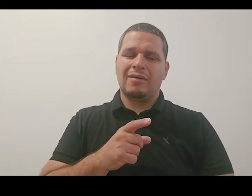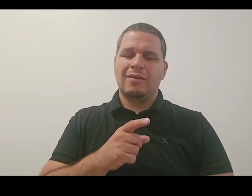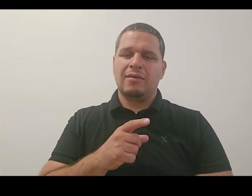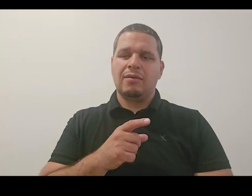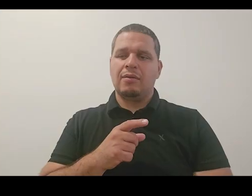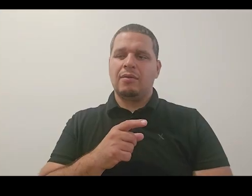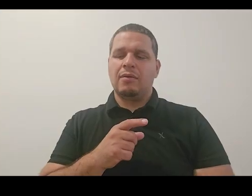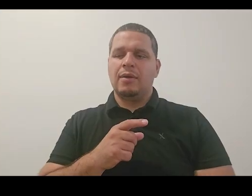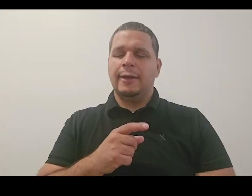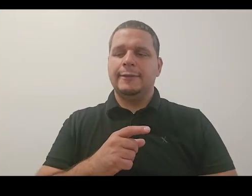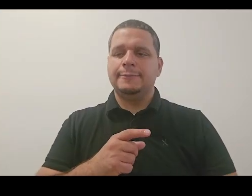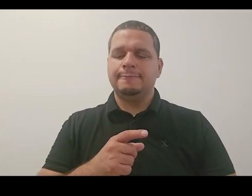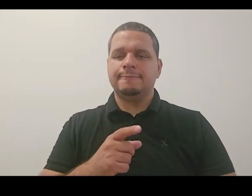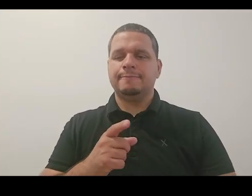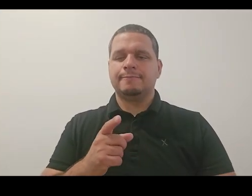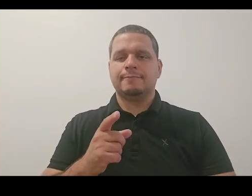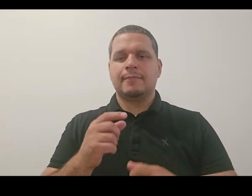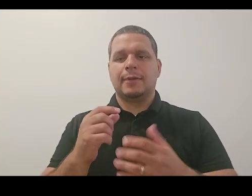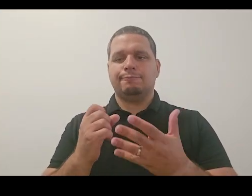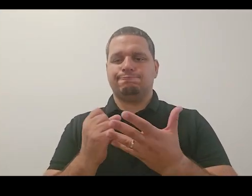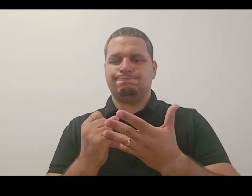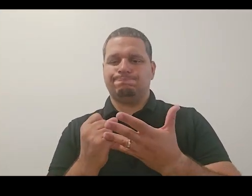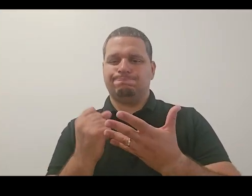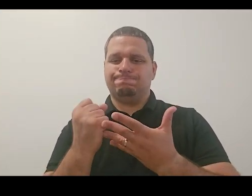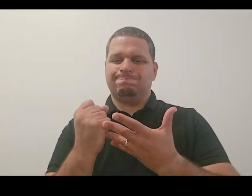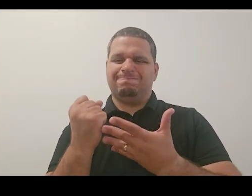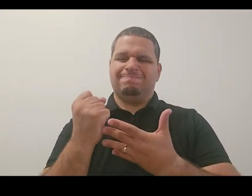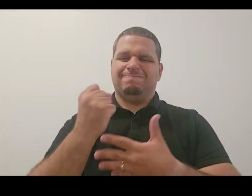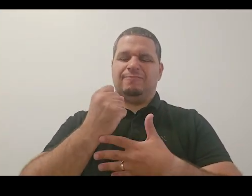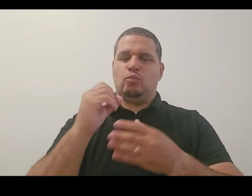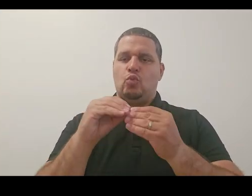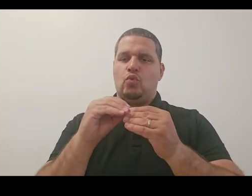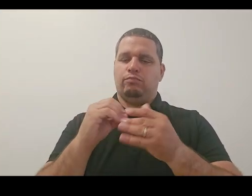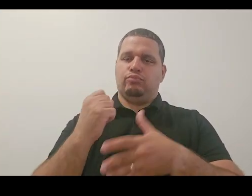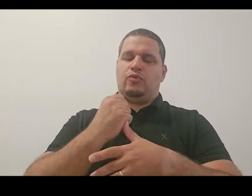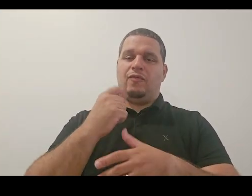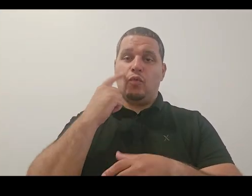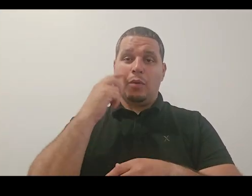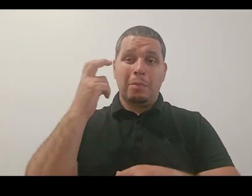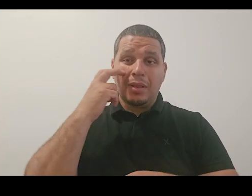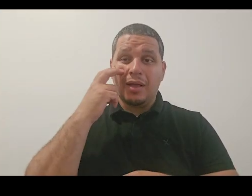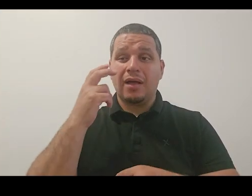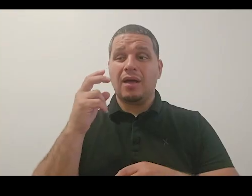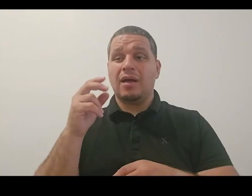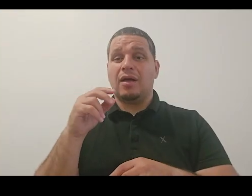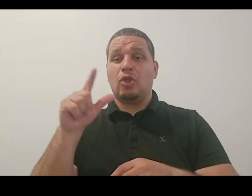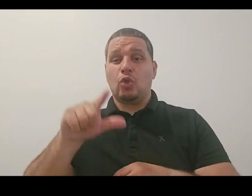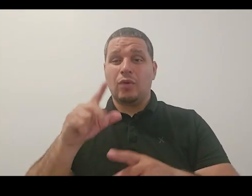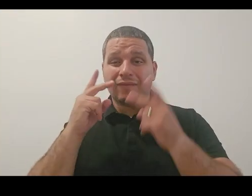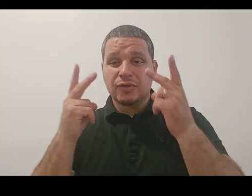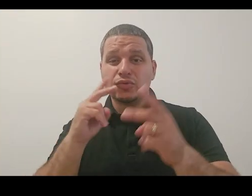have uh, made it more of a priority for blind and low vision folks to be included